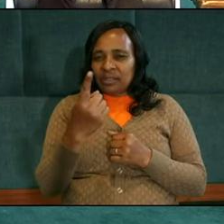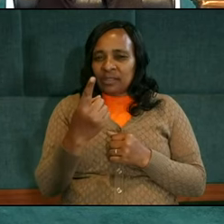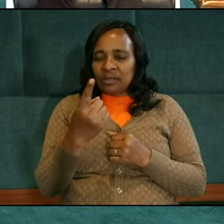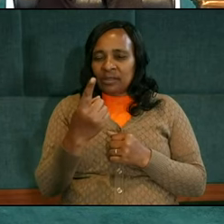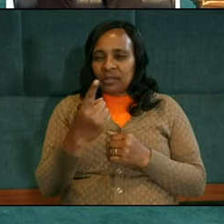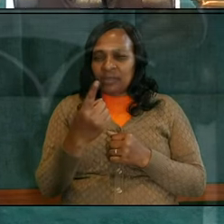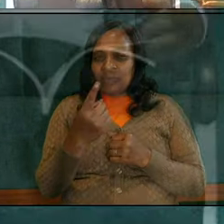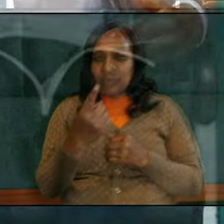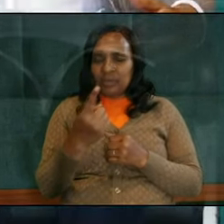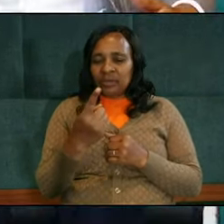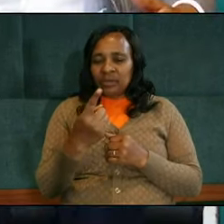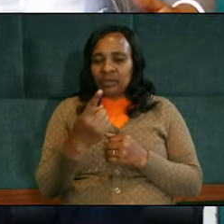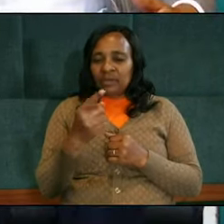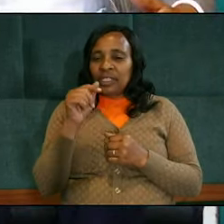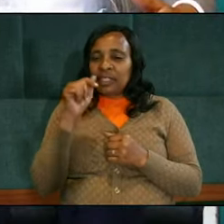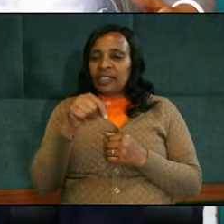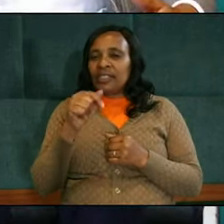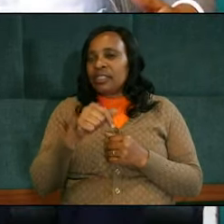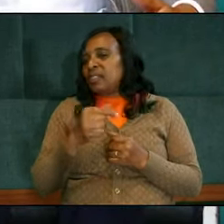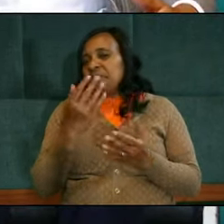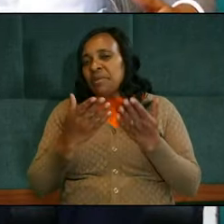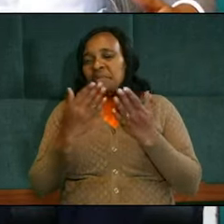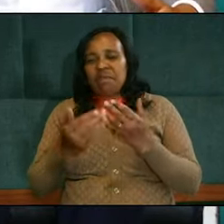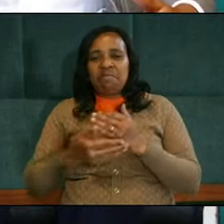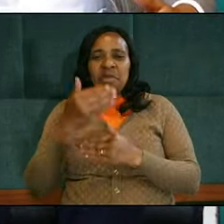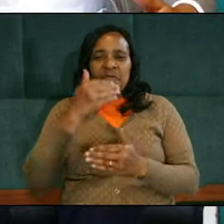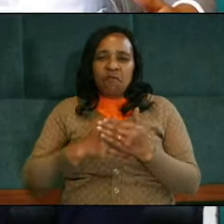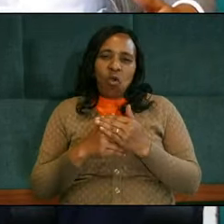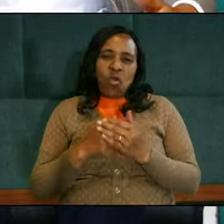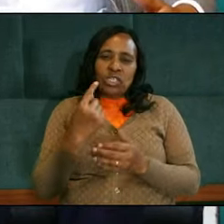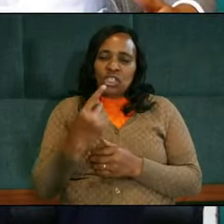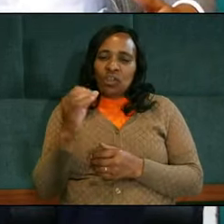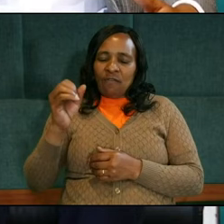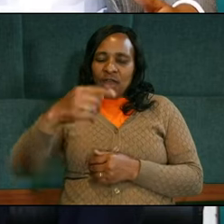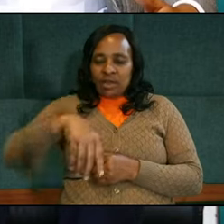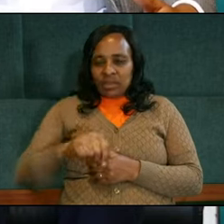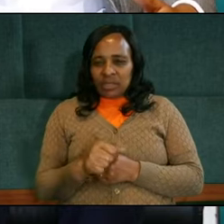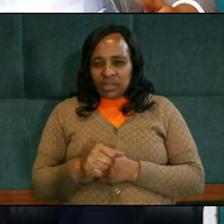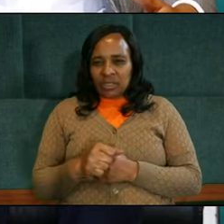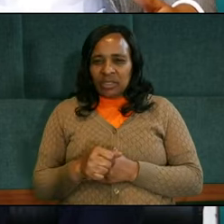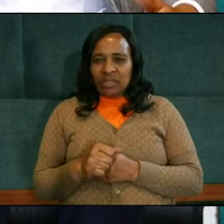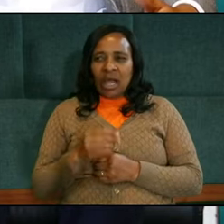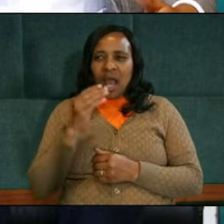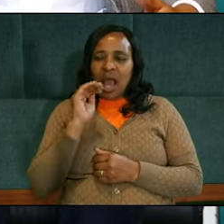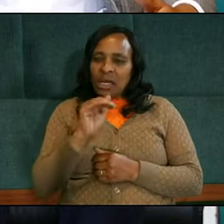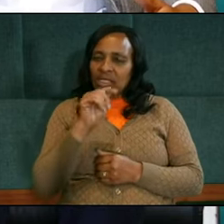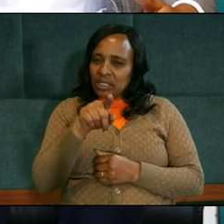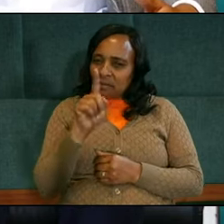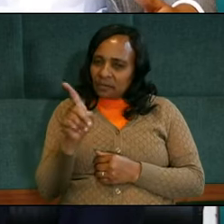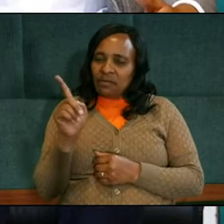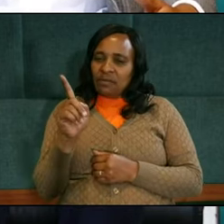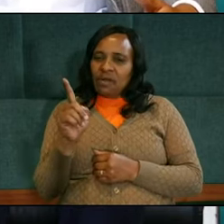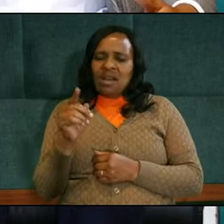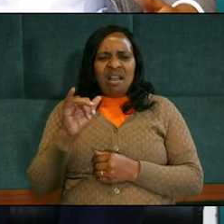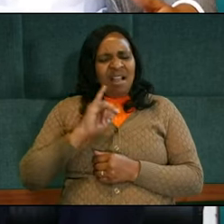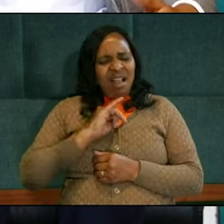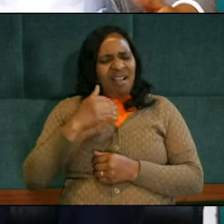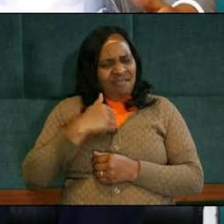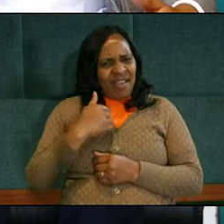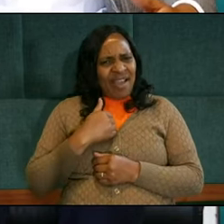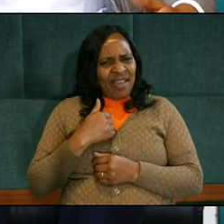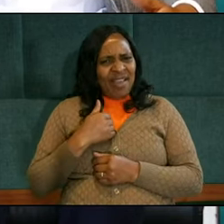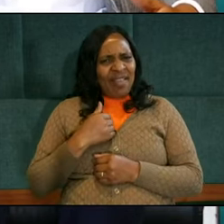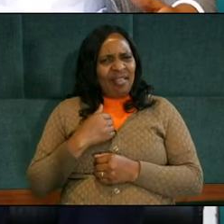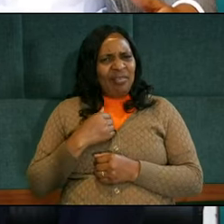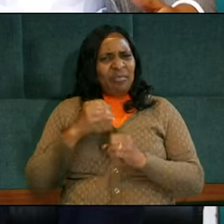is, and this is probably maybe for each and every one of us, you can ask yourself this: have I ever grieved